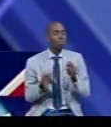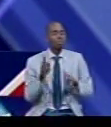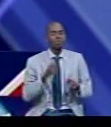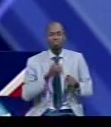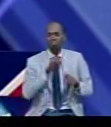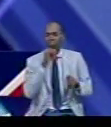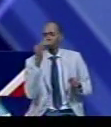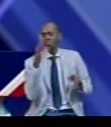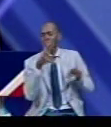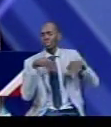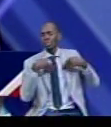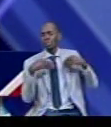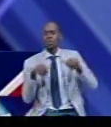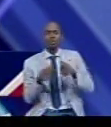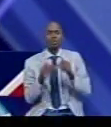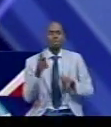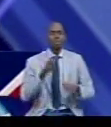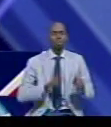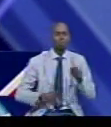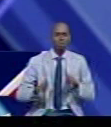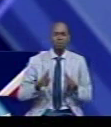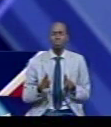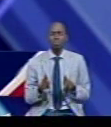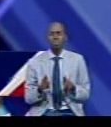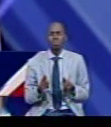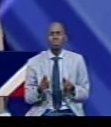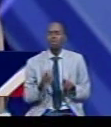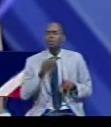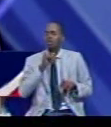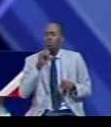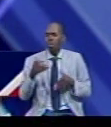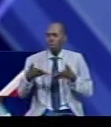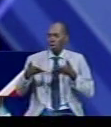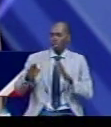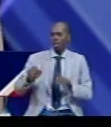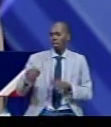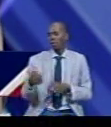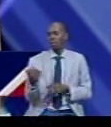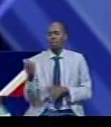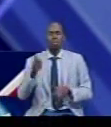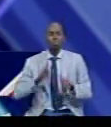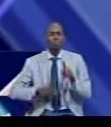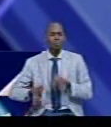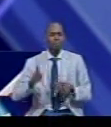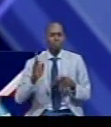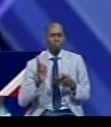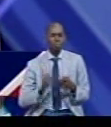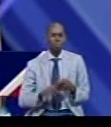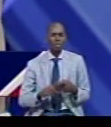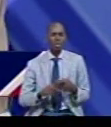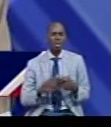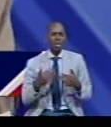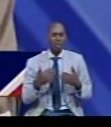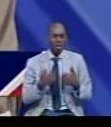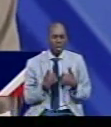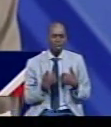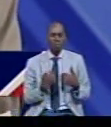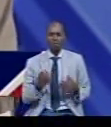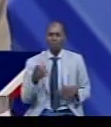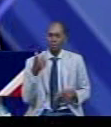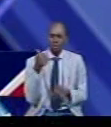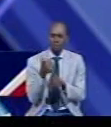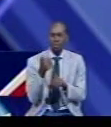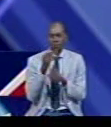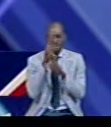other people, not accepting the other people, not allowing the other people to have self-respect for